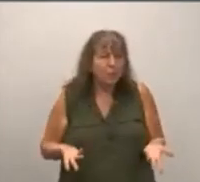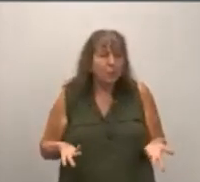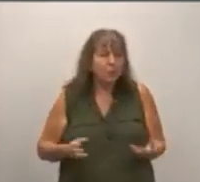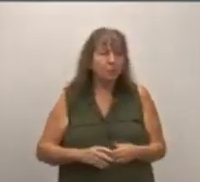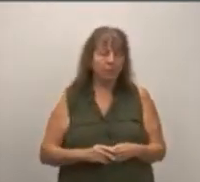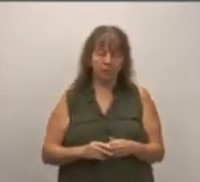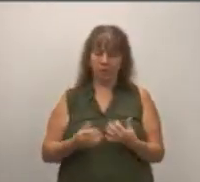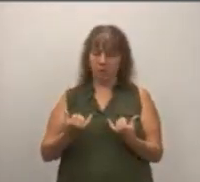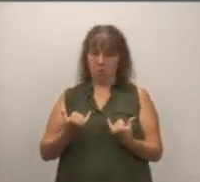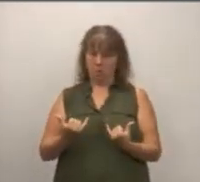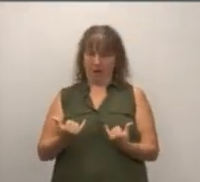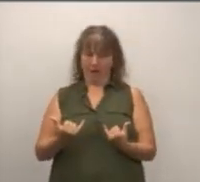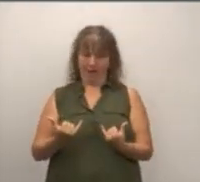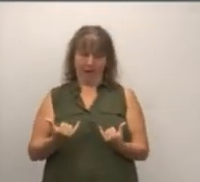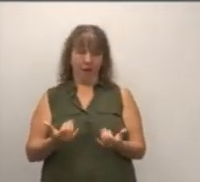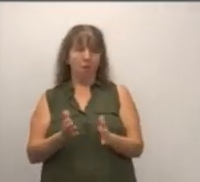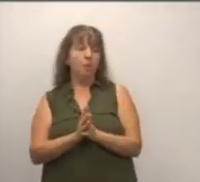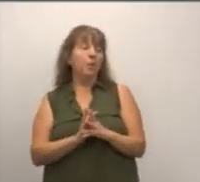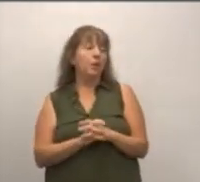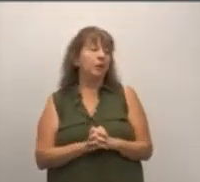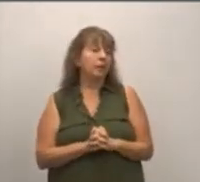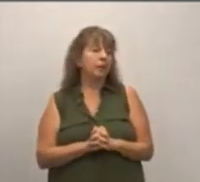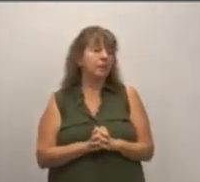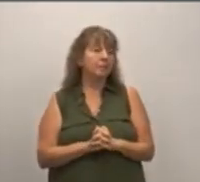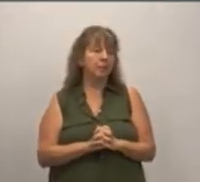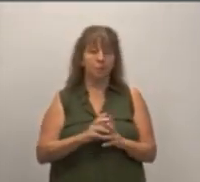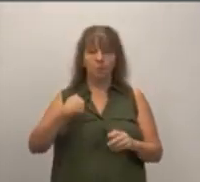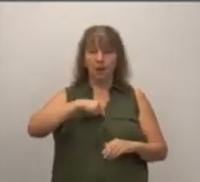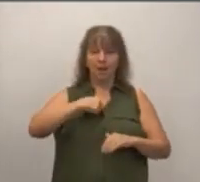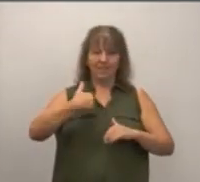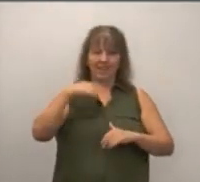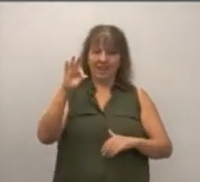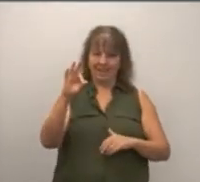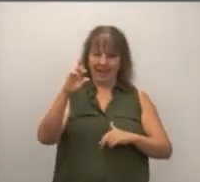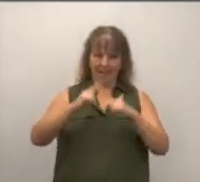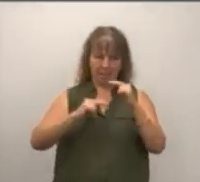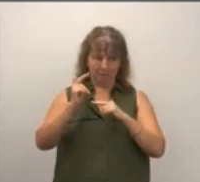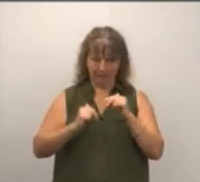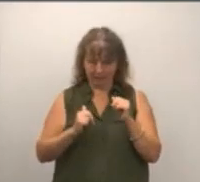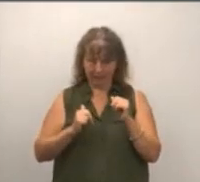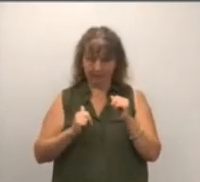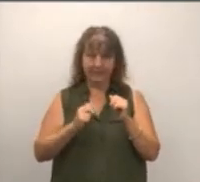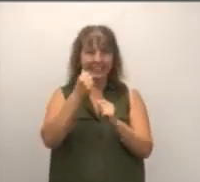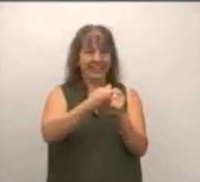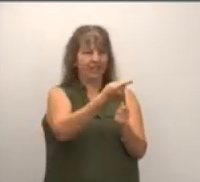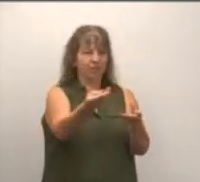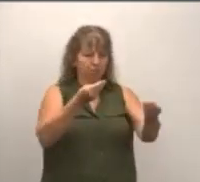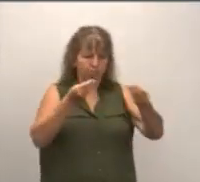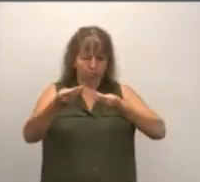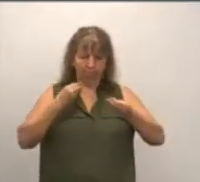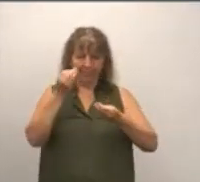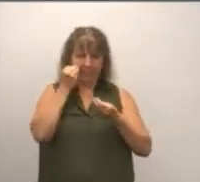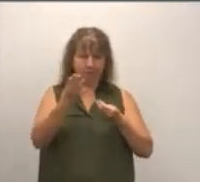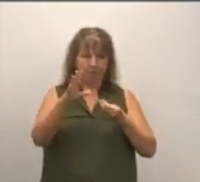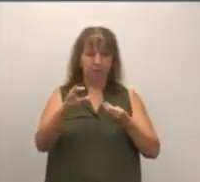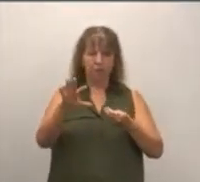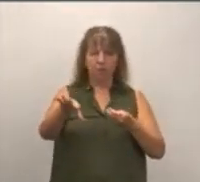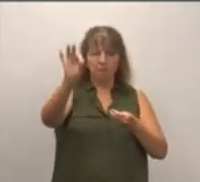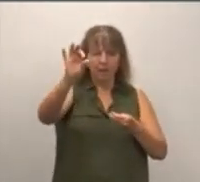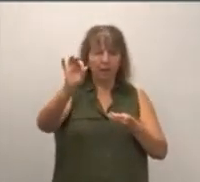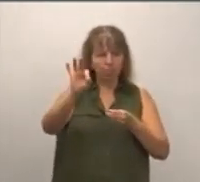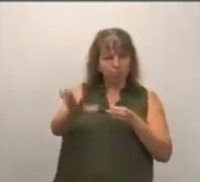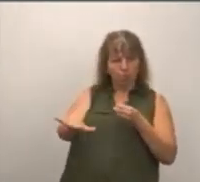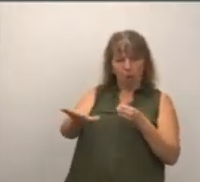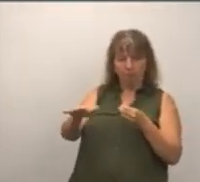As of right now, we've had our 9 buildings submit drop-off and pickup procedures. Now, the current status of